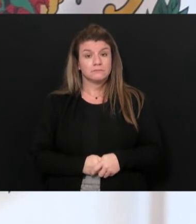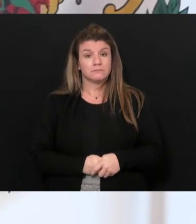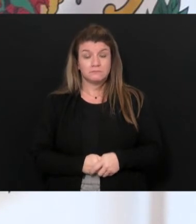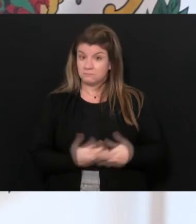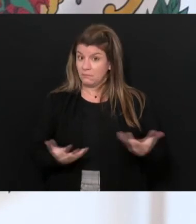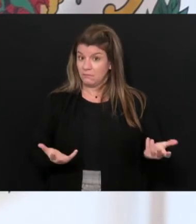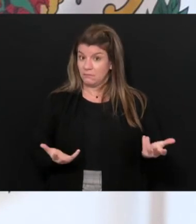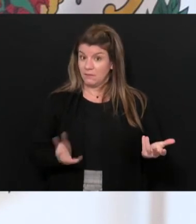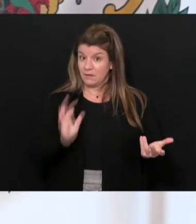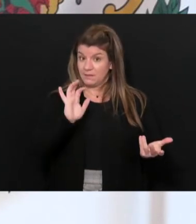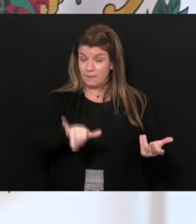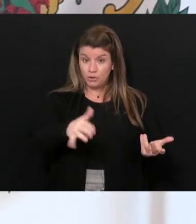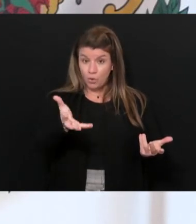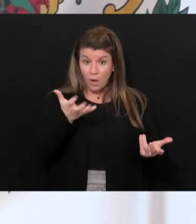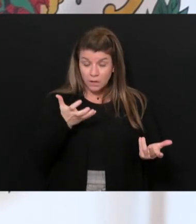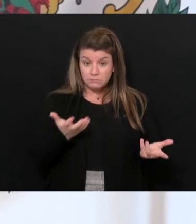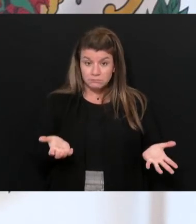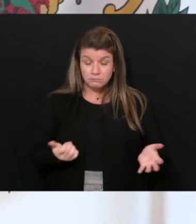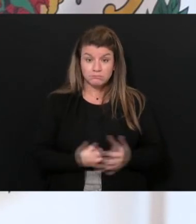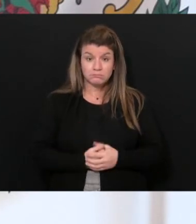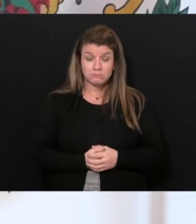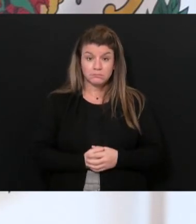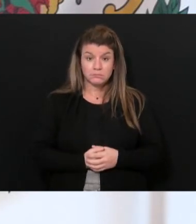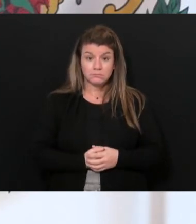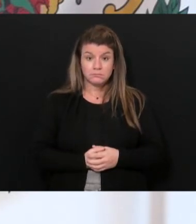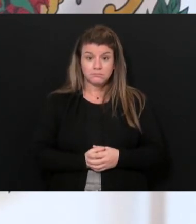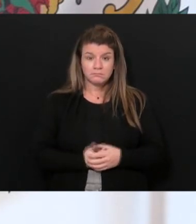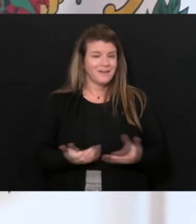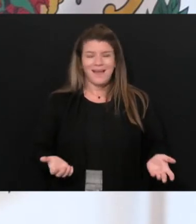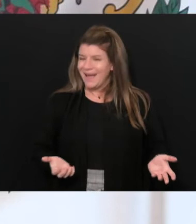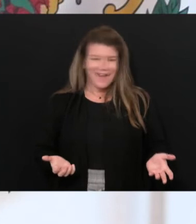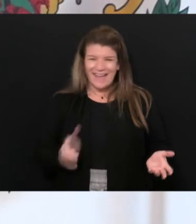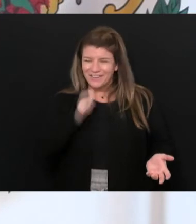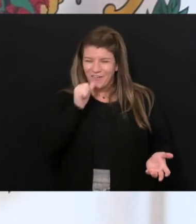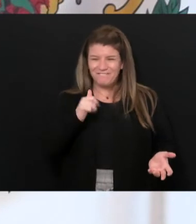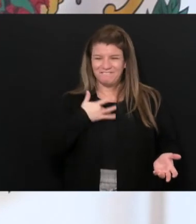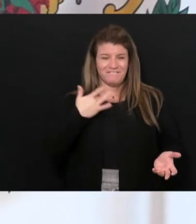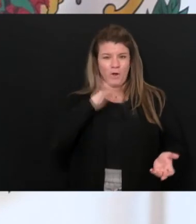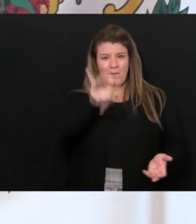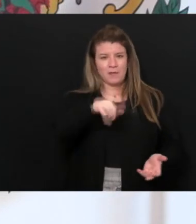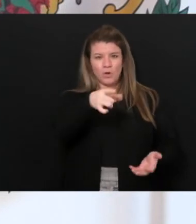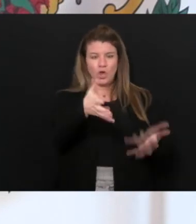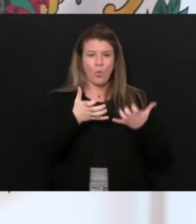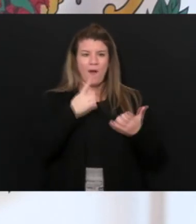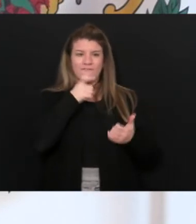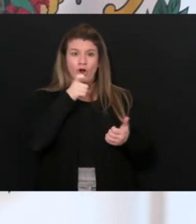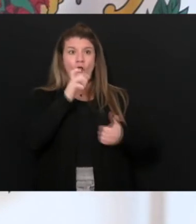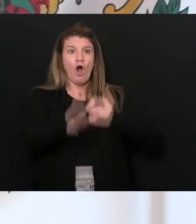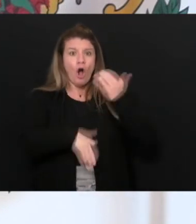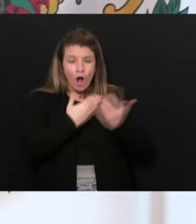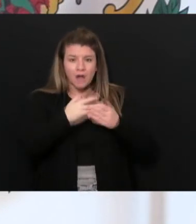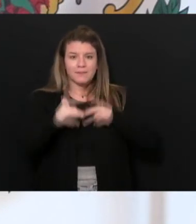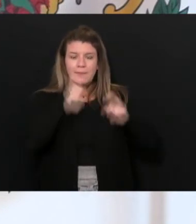that what you'd really want? I don't really think that that's what you'd want for those 1,500 people that work there.